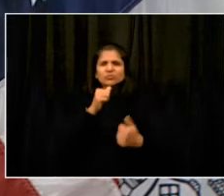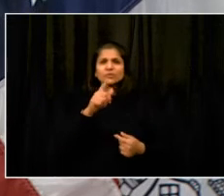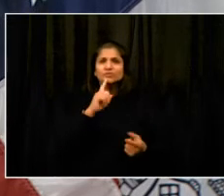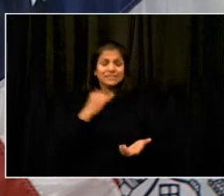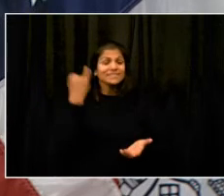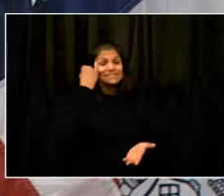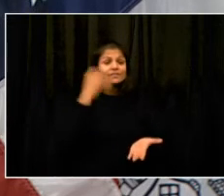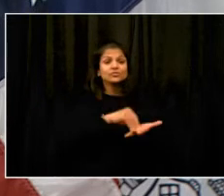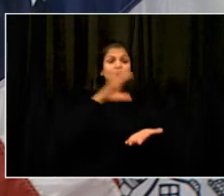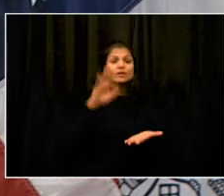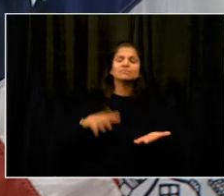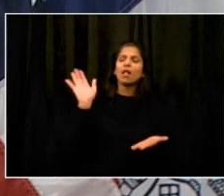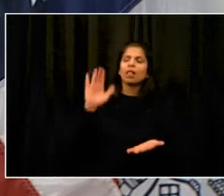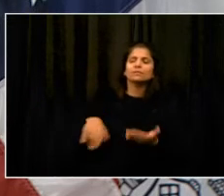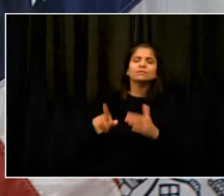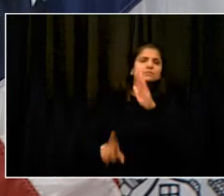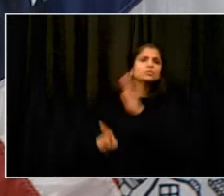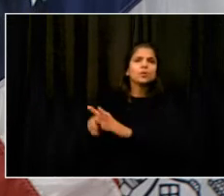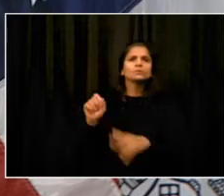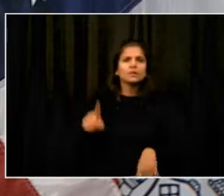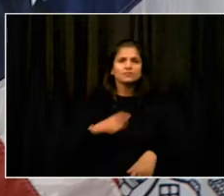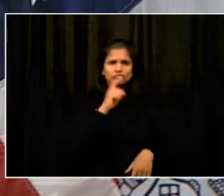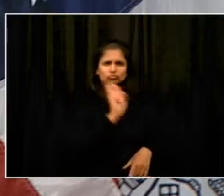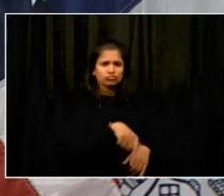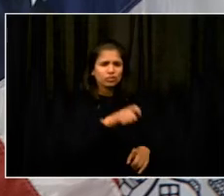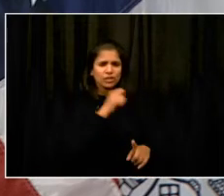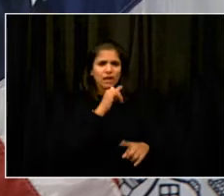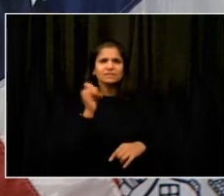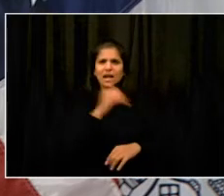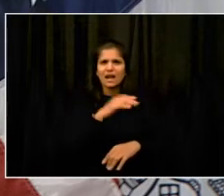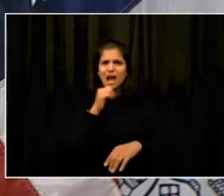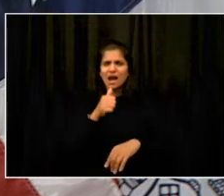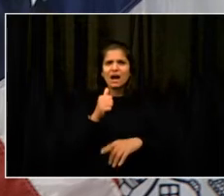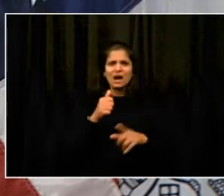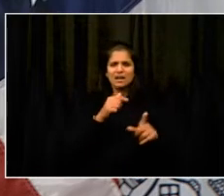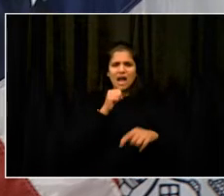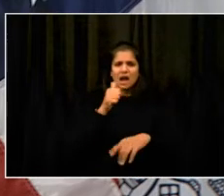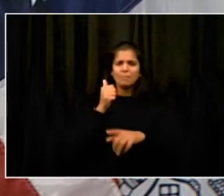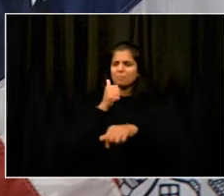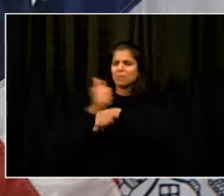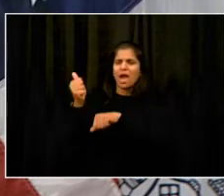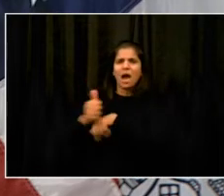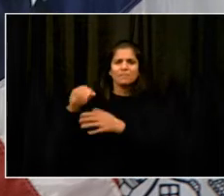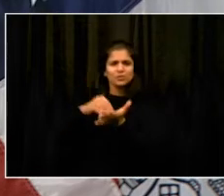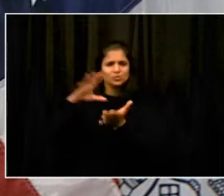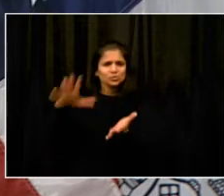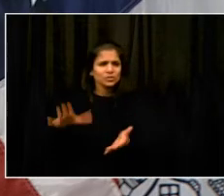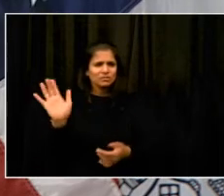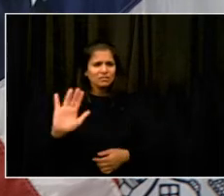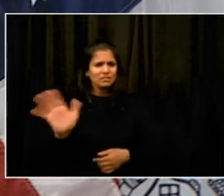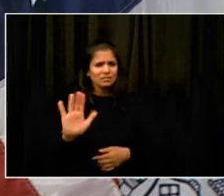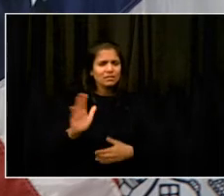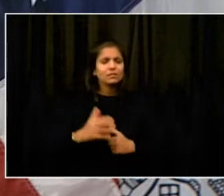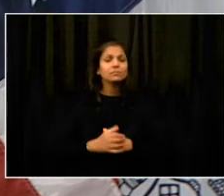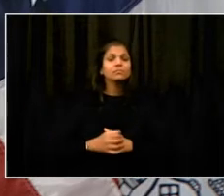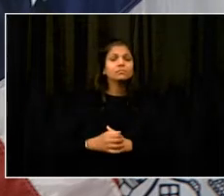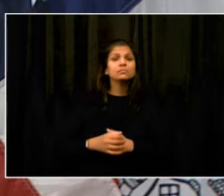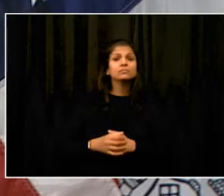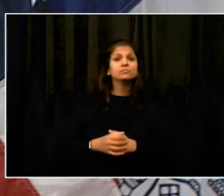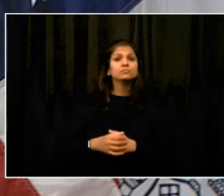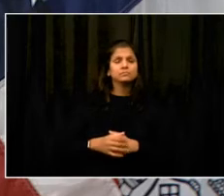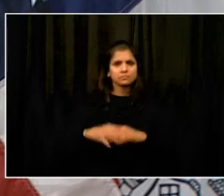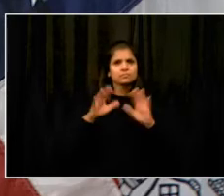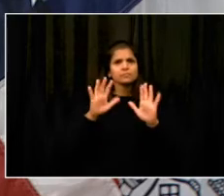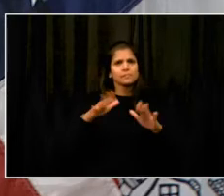to accommodate 5-day-a-week schooling. Okay, fair question, but let me lay it out to you sort of from the ground level.